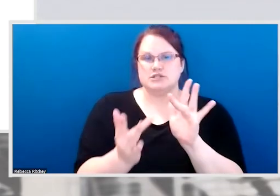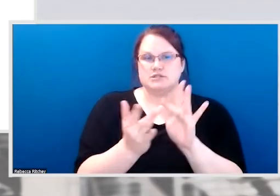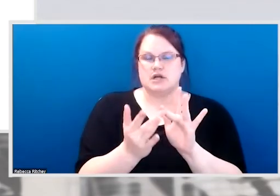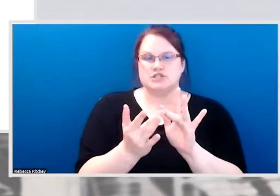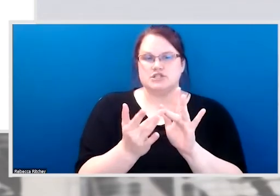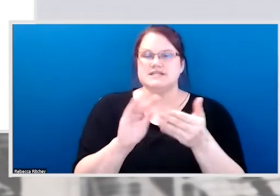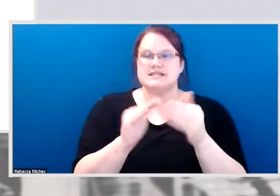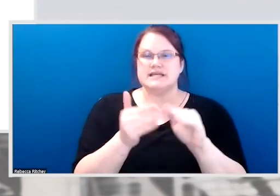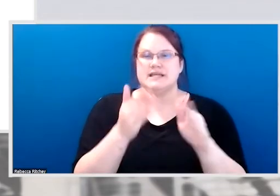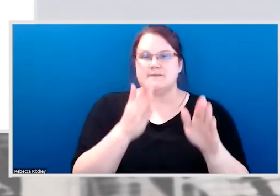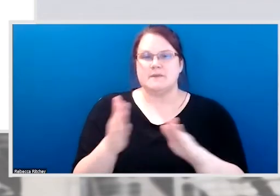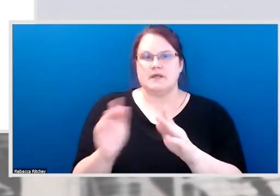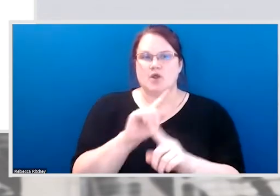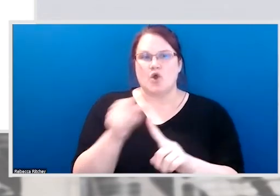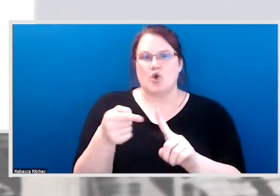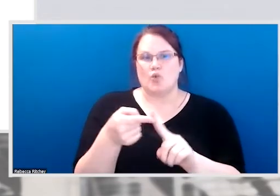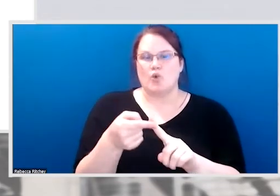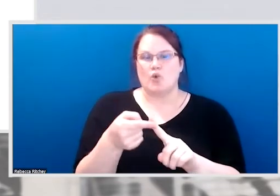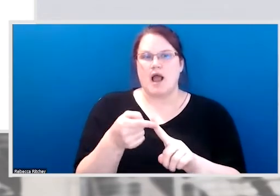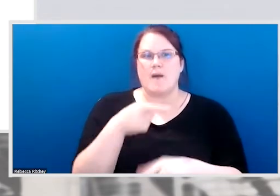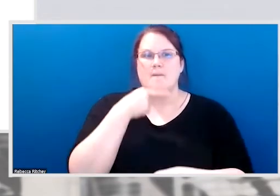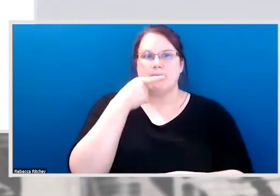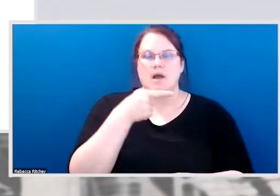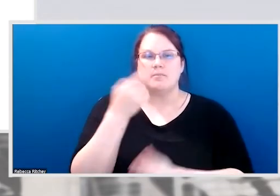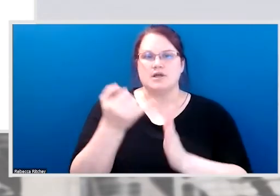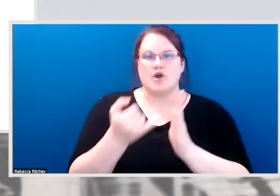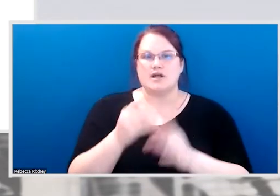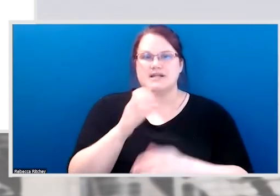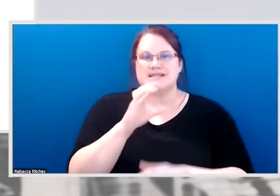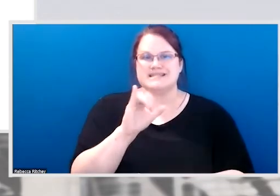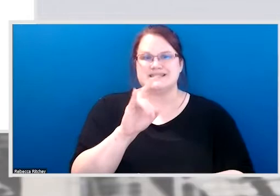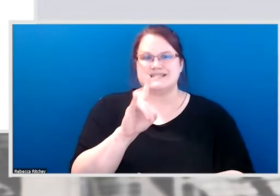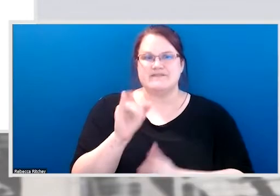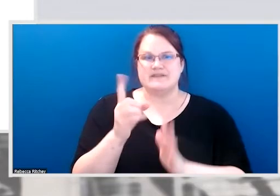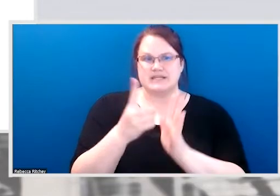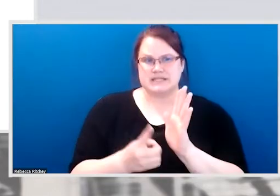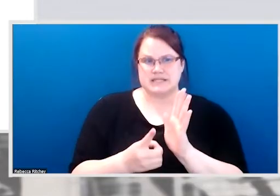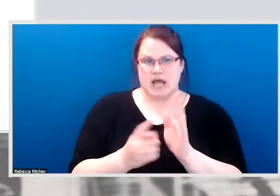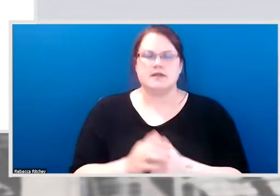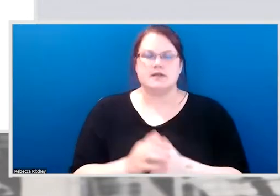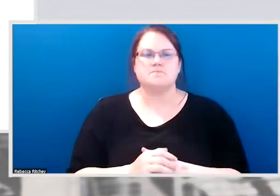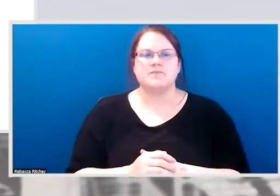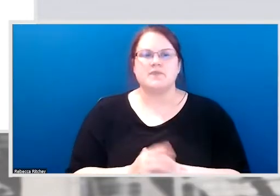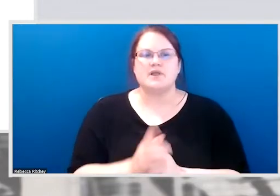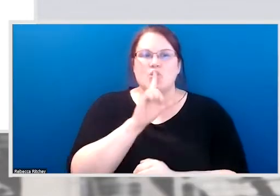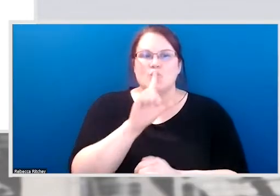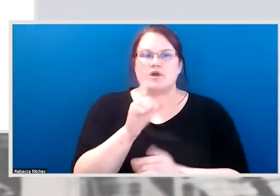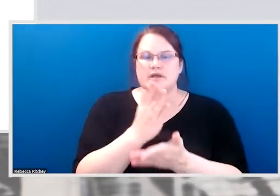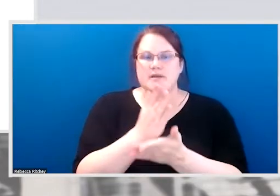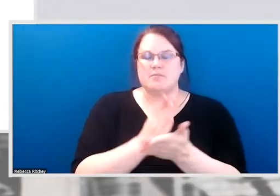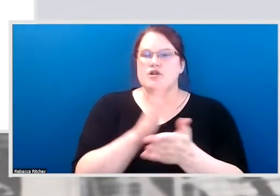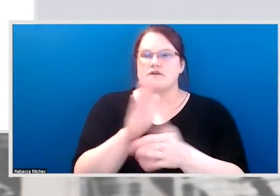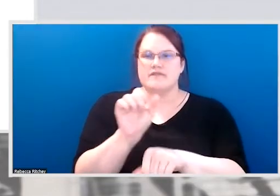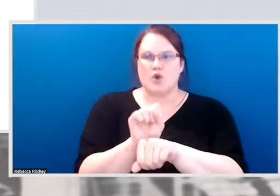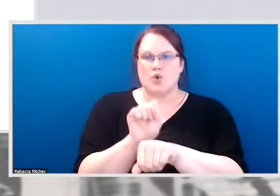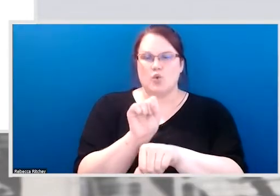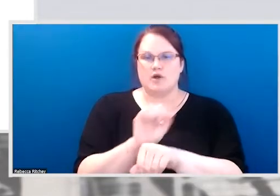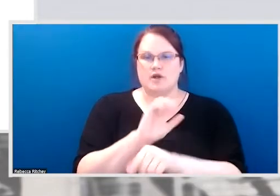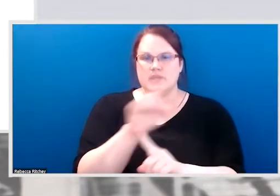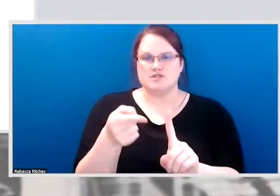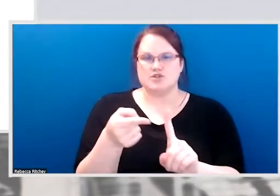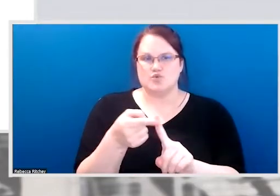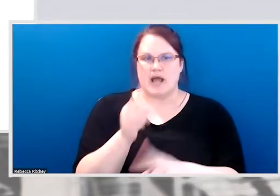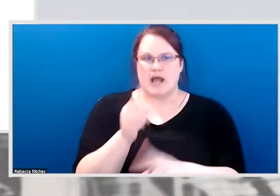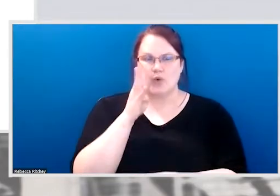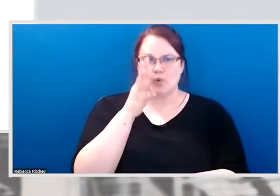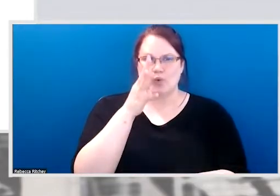Planning is around our Public Art and Civic Design Division. And so, really a portion of their work is around the